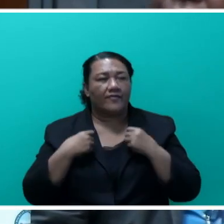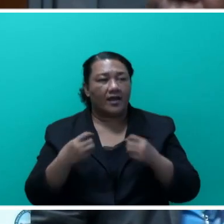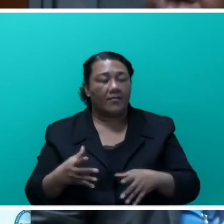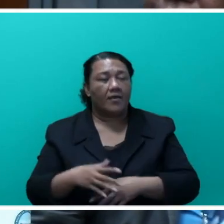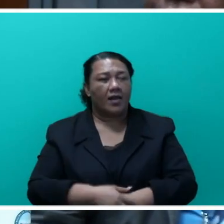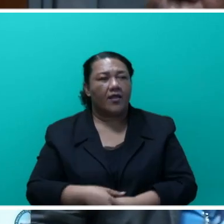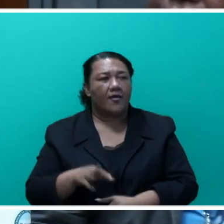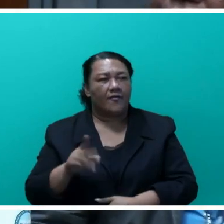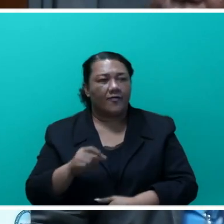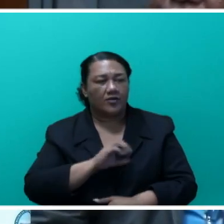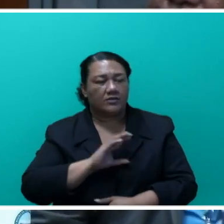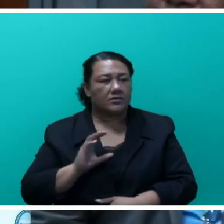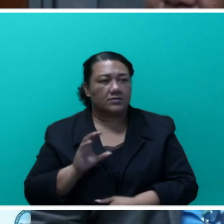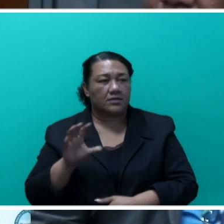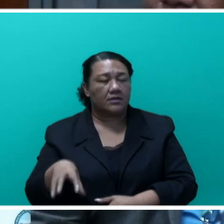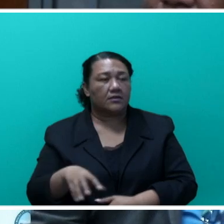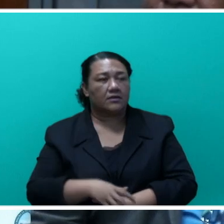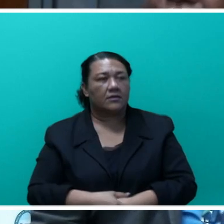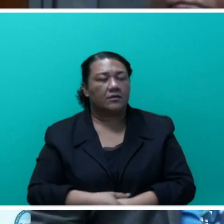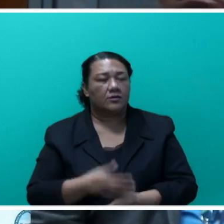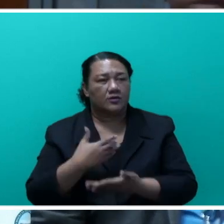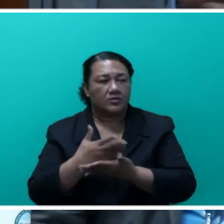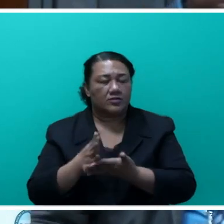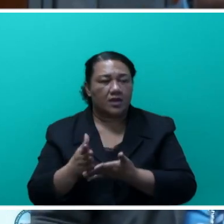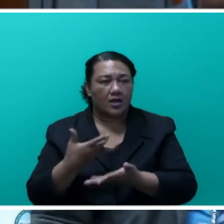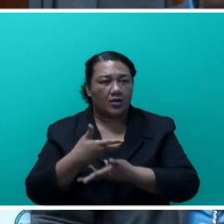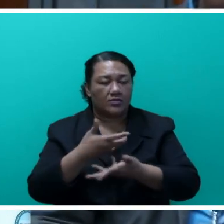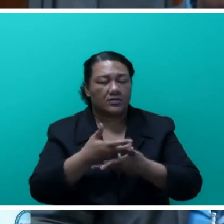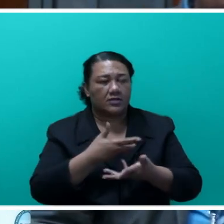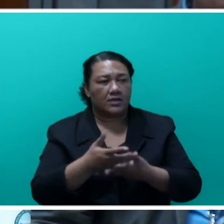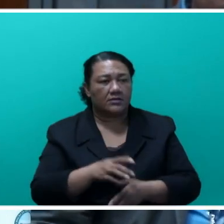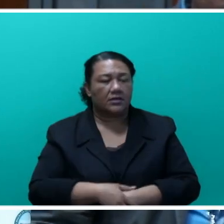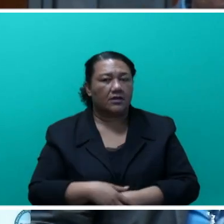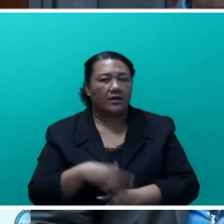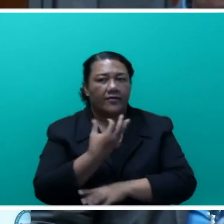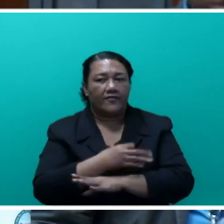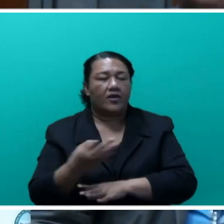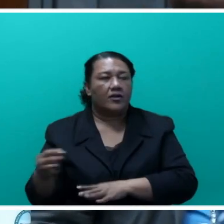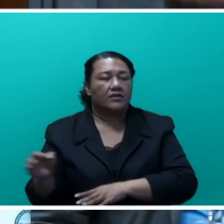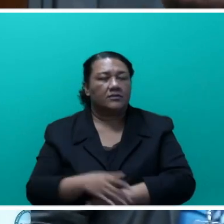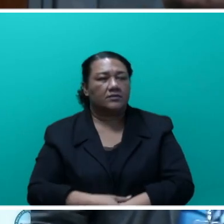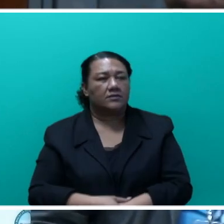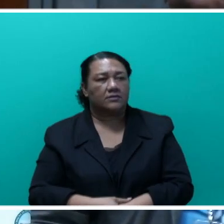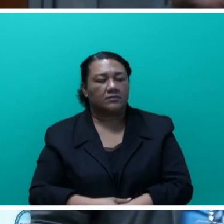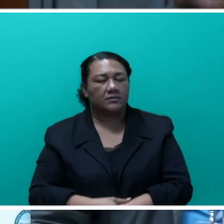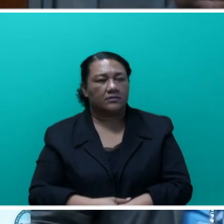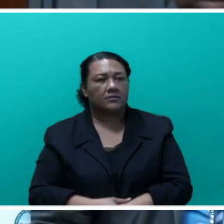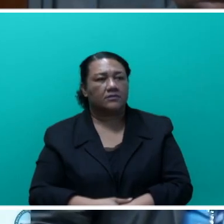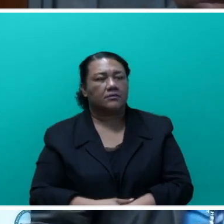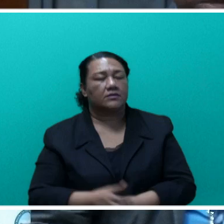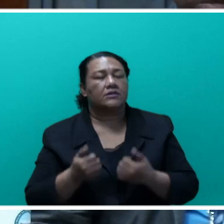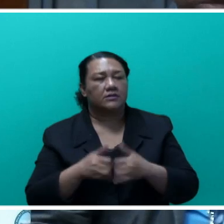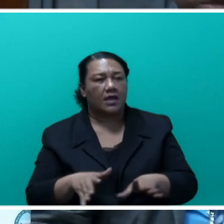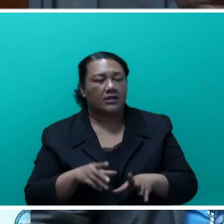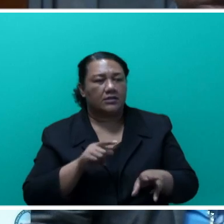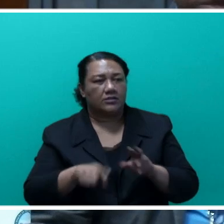share their views on the housing sector. And this consultation will be held as follows. On September 18th, we'll start here in Suva,